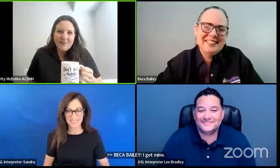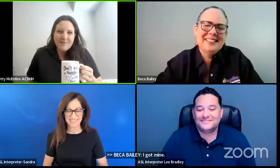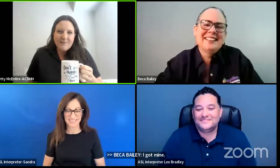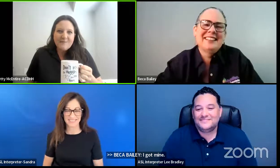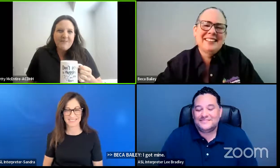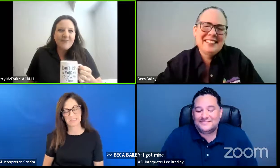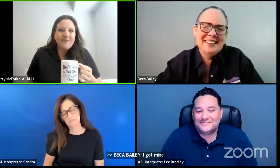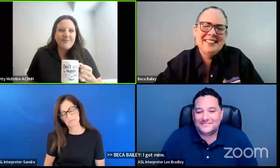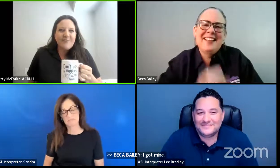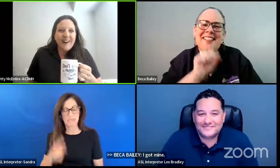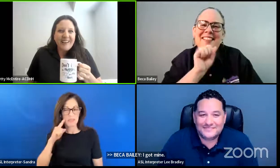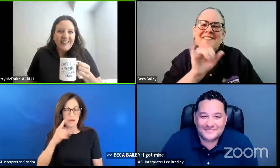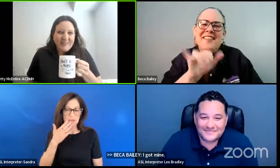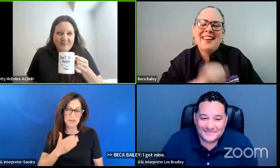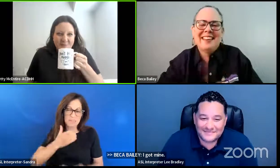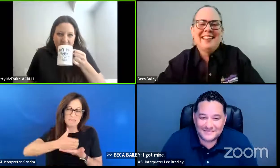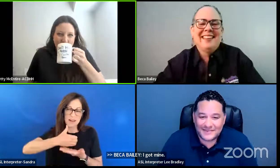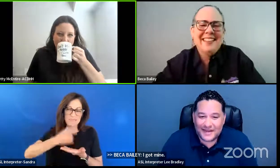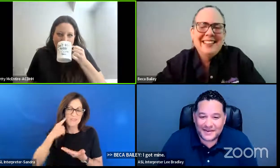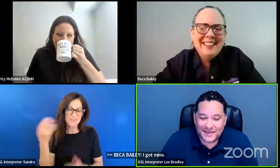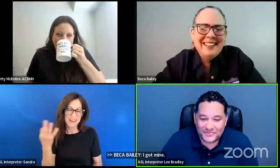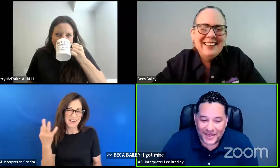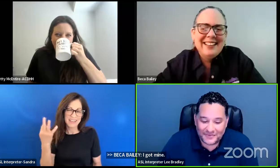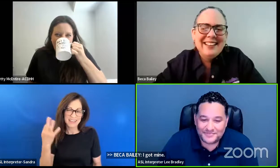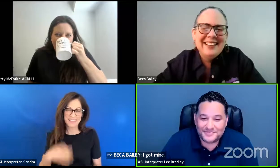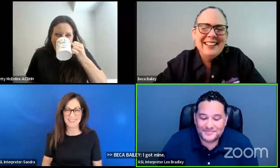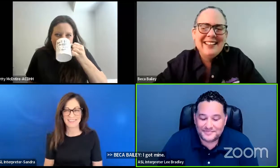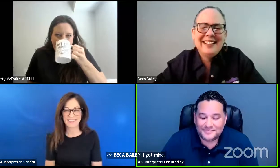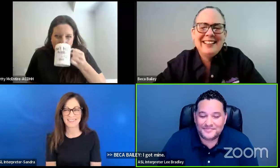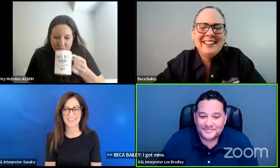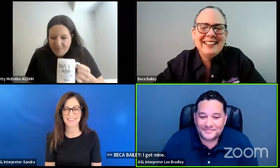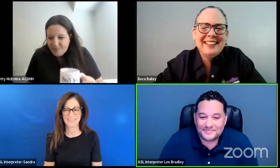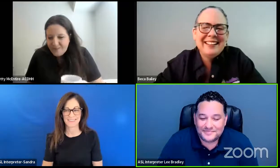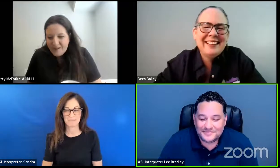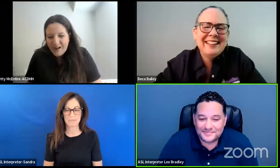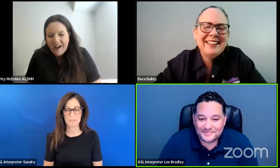I figured it was a good mug for a Friday. I love that.